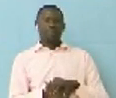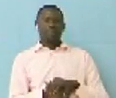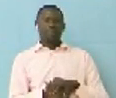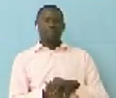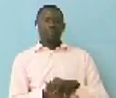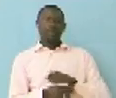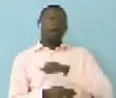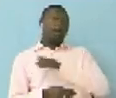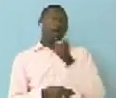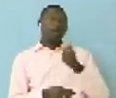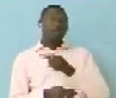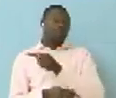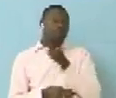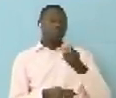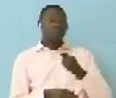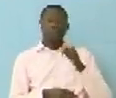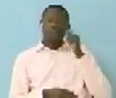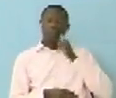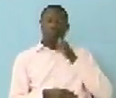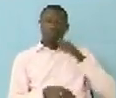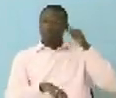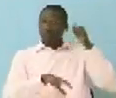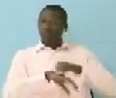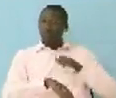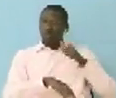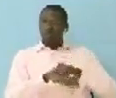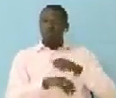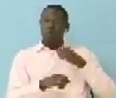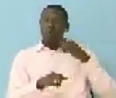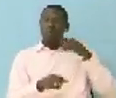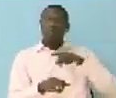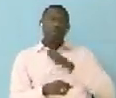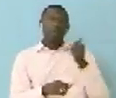and they use torture and threats